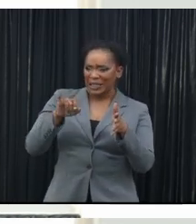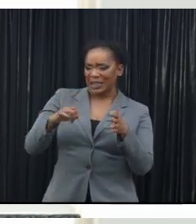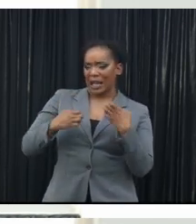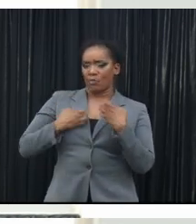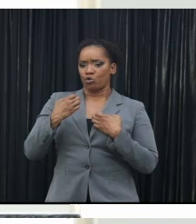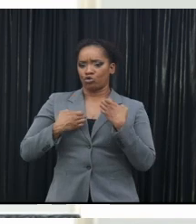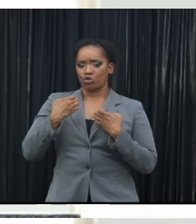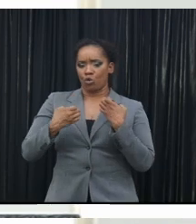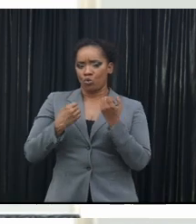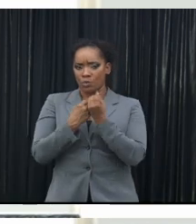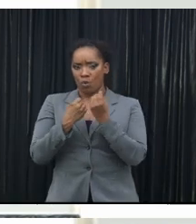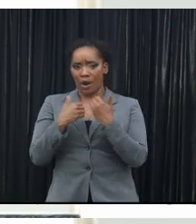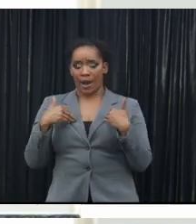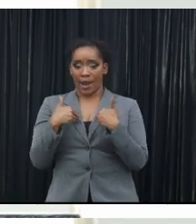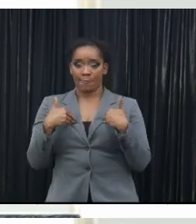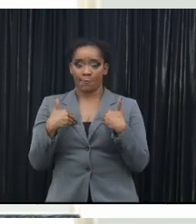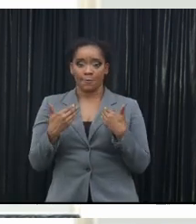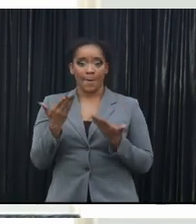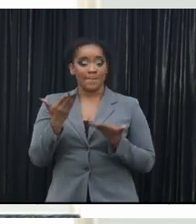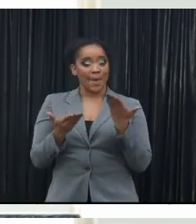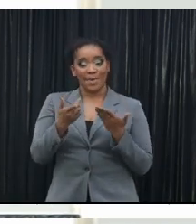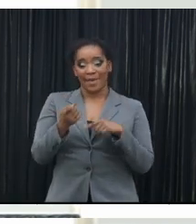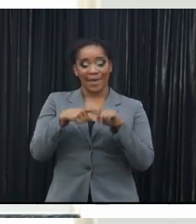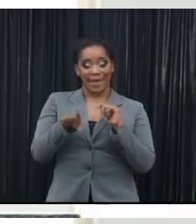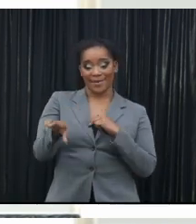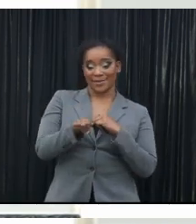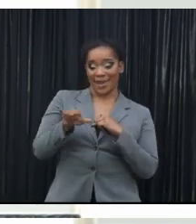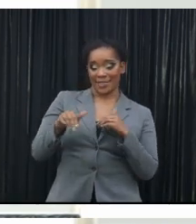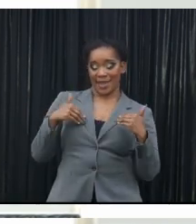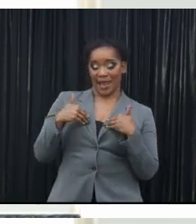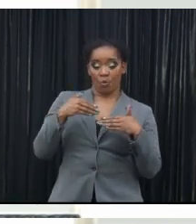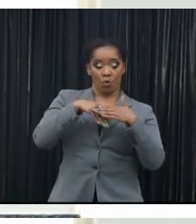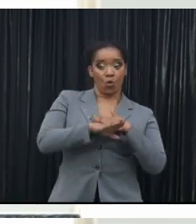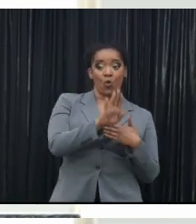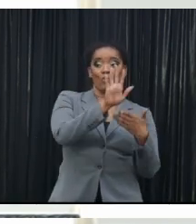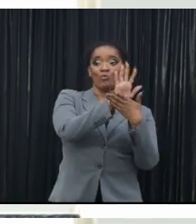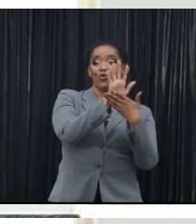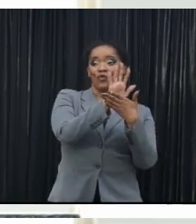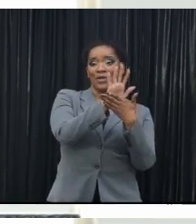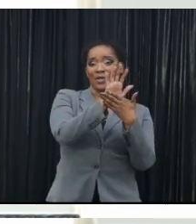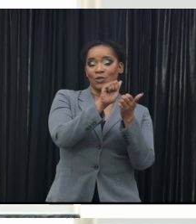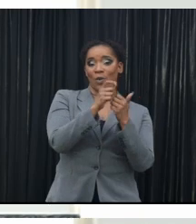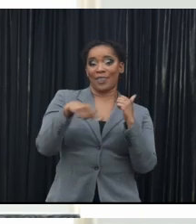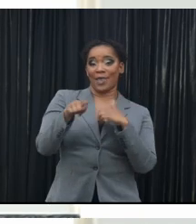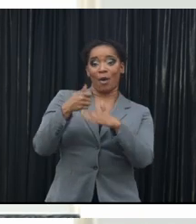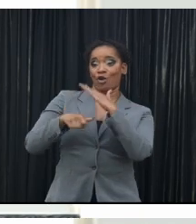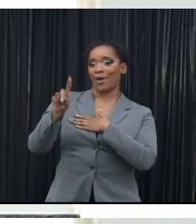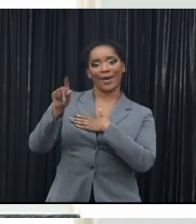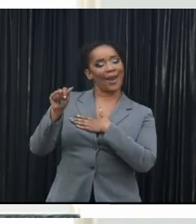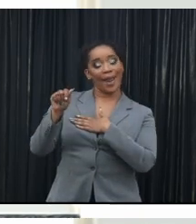They may not be entitled to take that emotional support animal into the movie theater with them under the